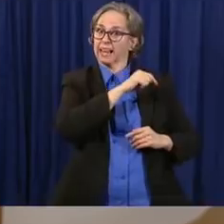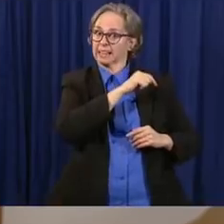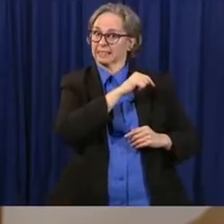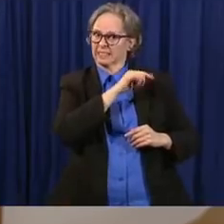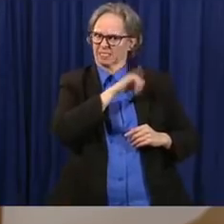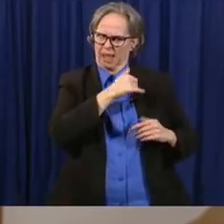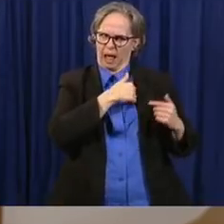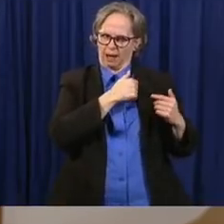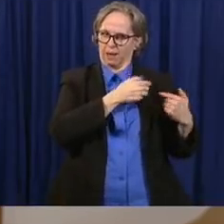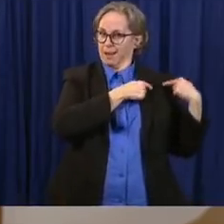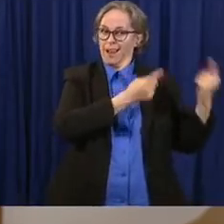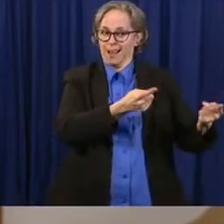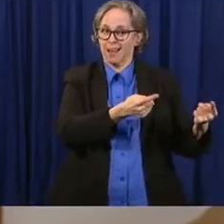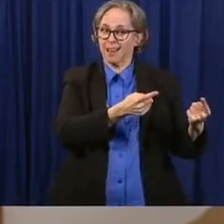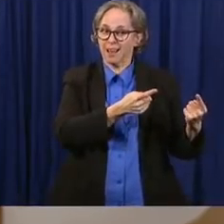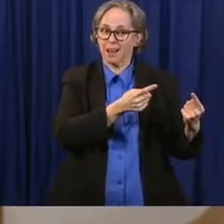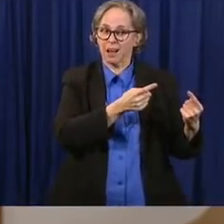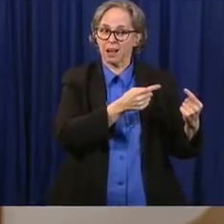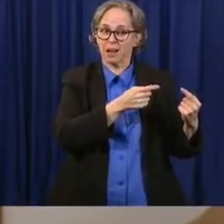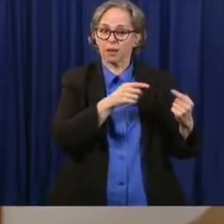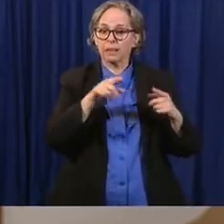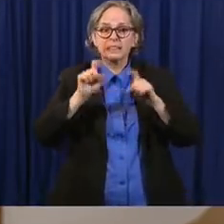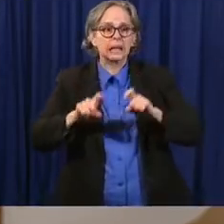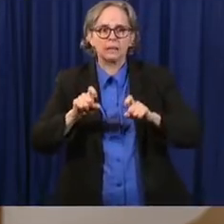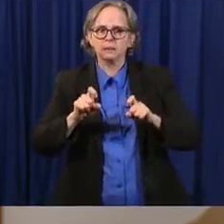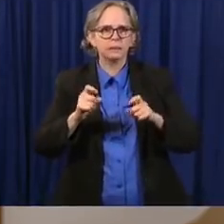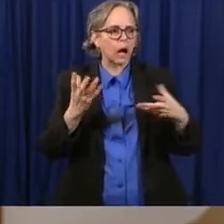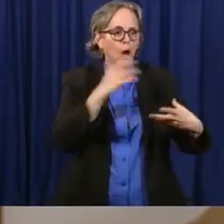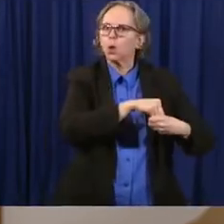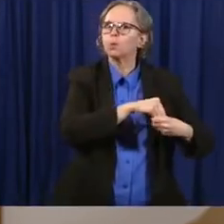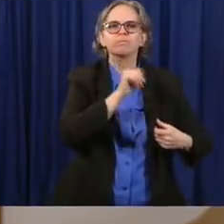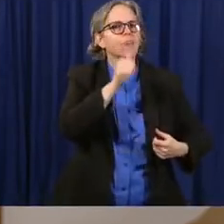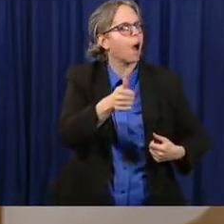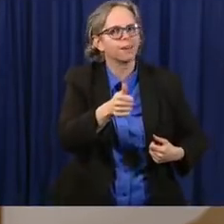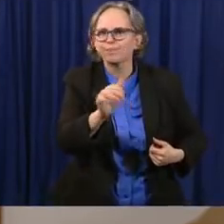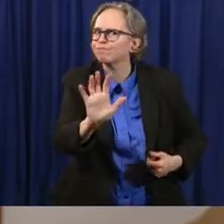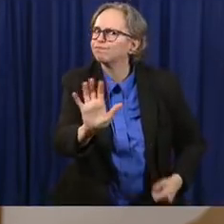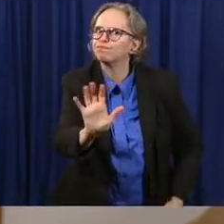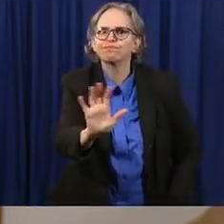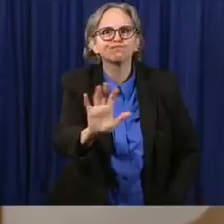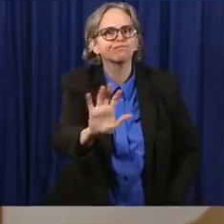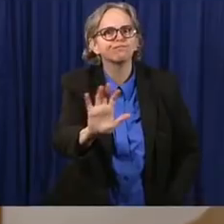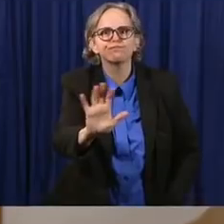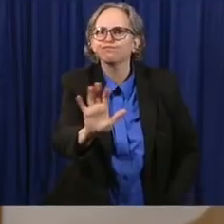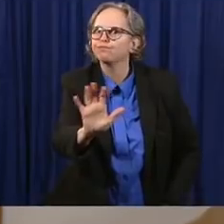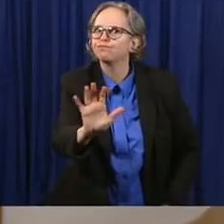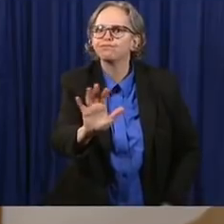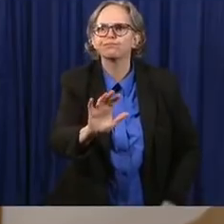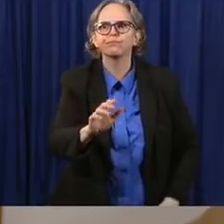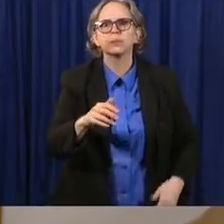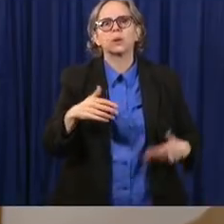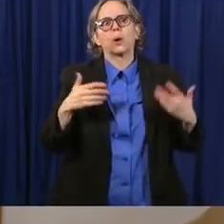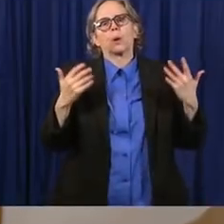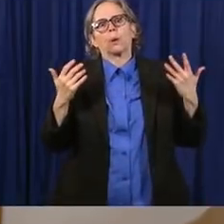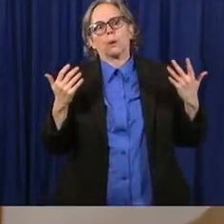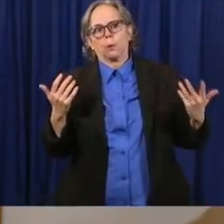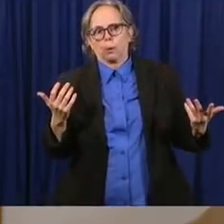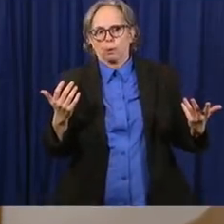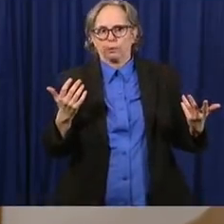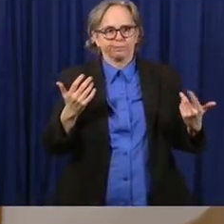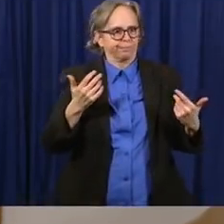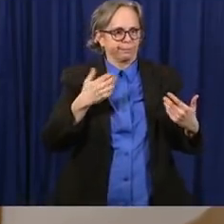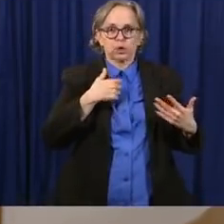changed, those tests would not have been reported positive. You would not have seen those